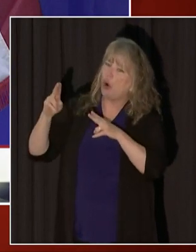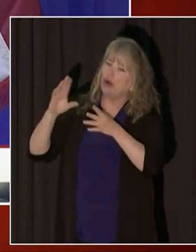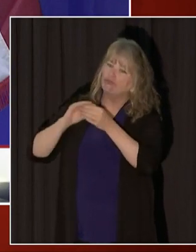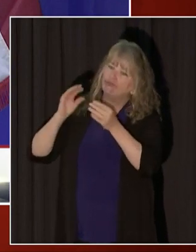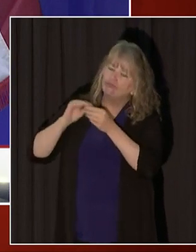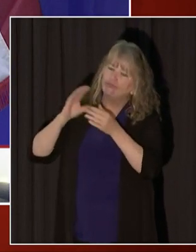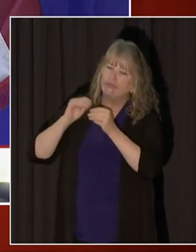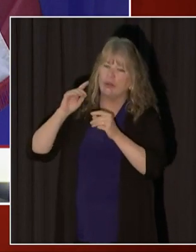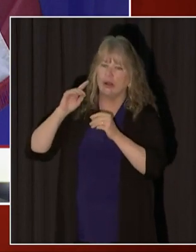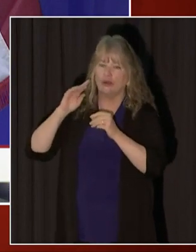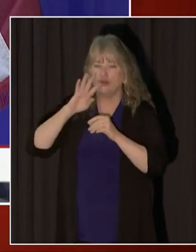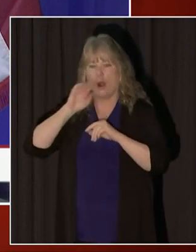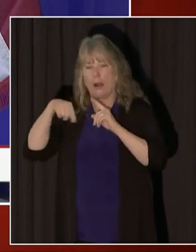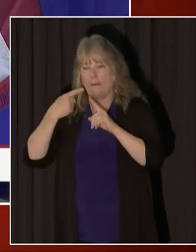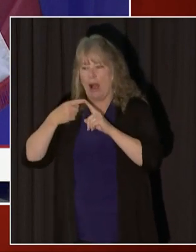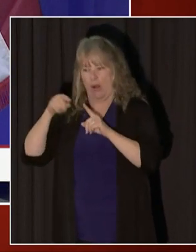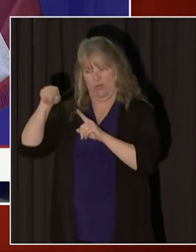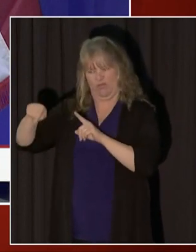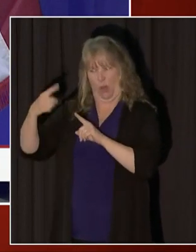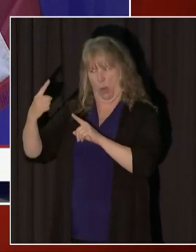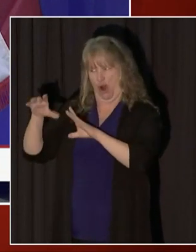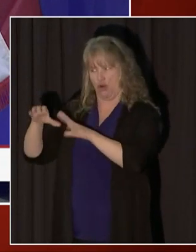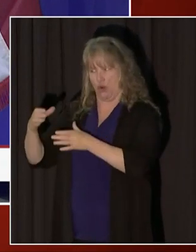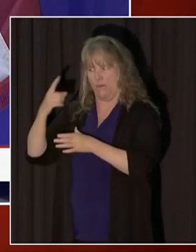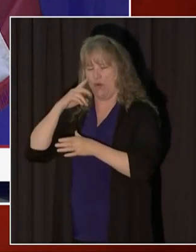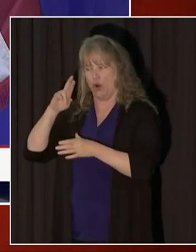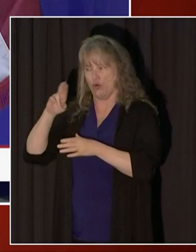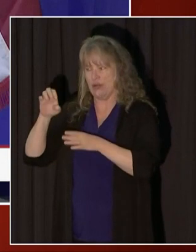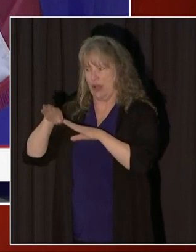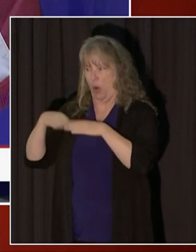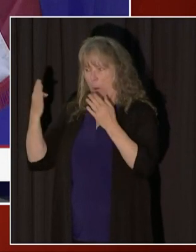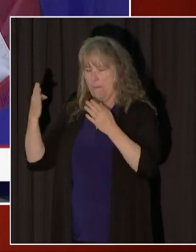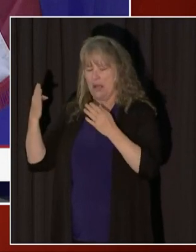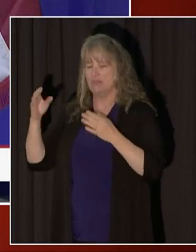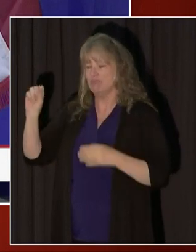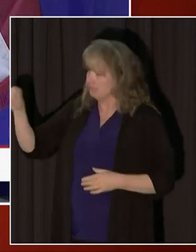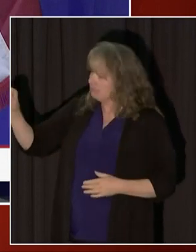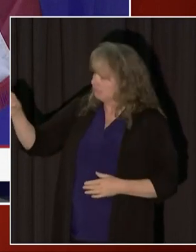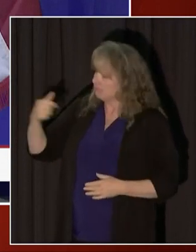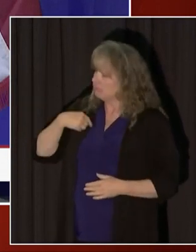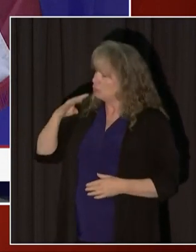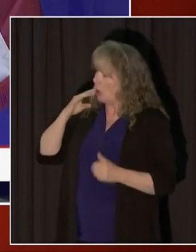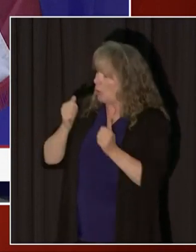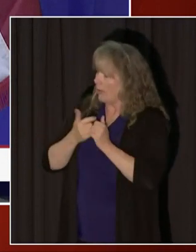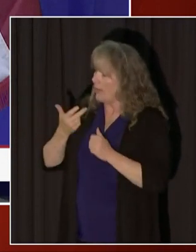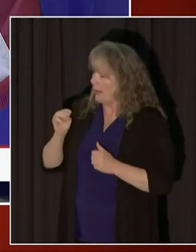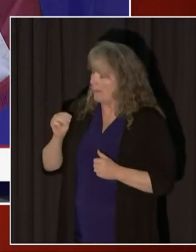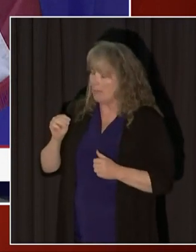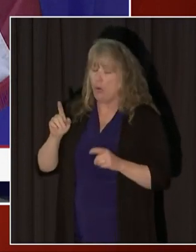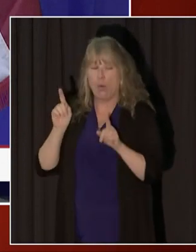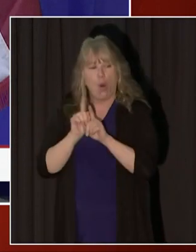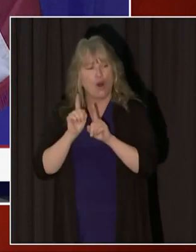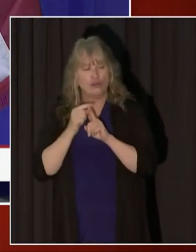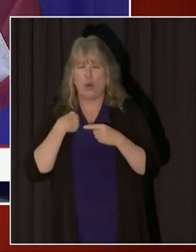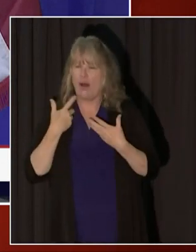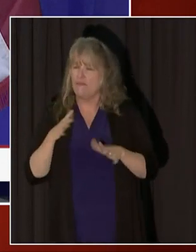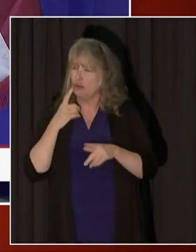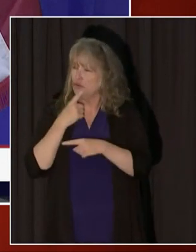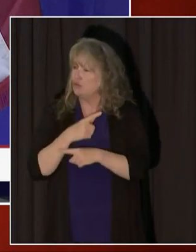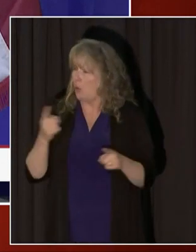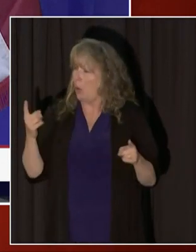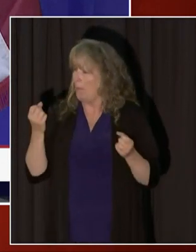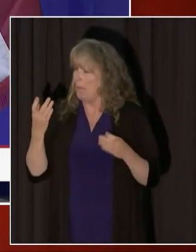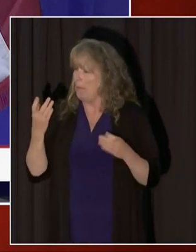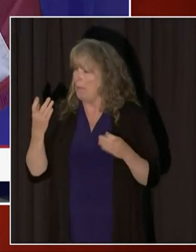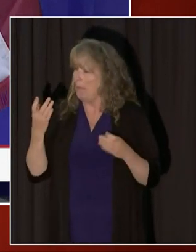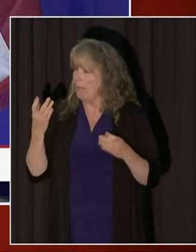reopen groups. Yes, so yes, I have talked to him, and I think, as I have mentioned a number of times, our decisions around